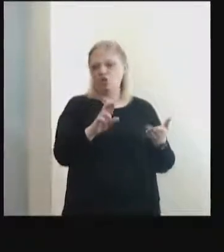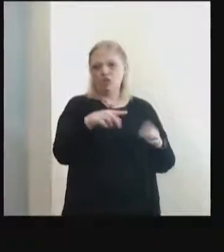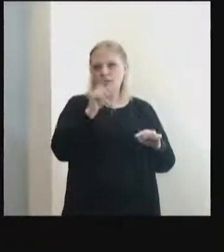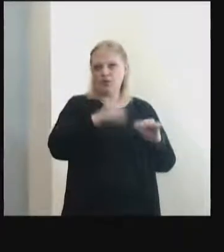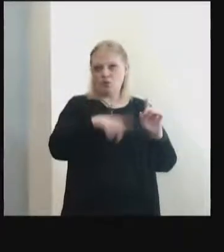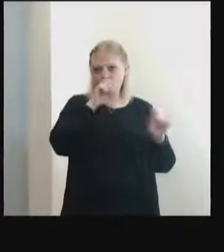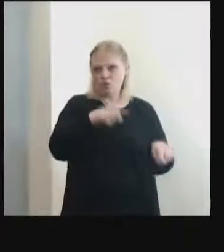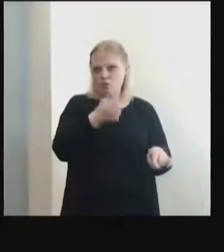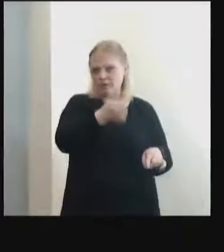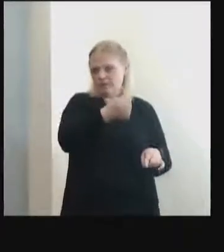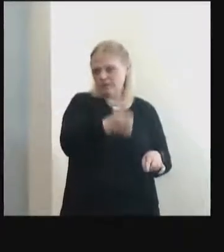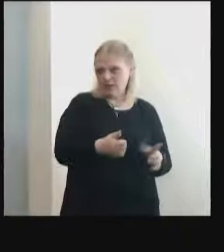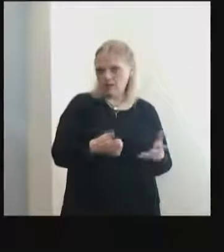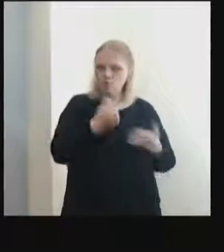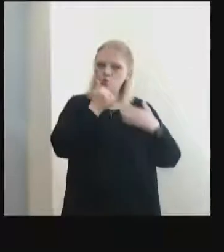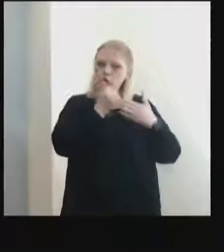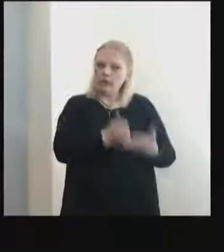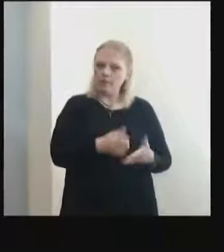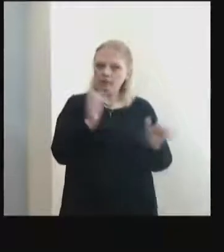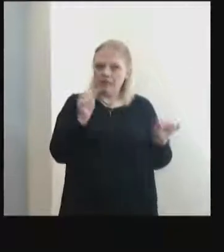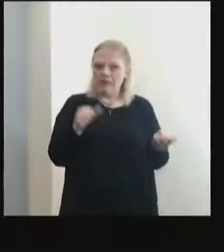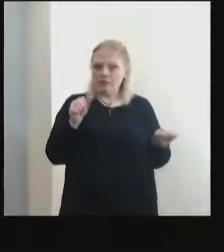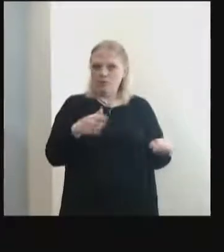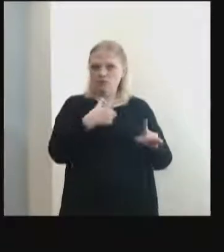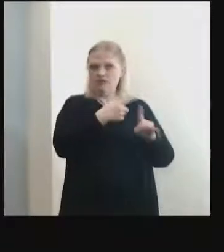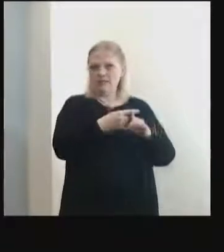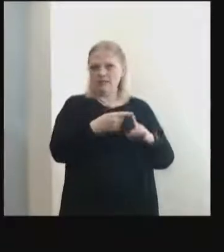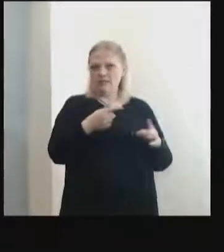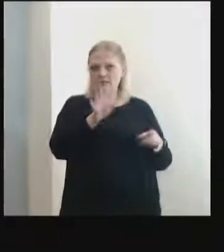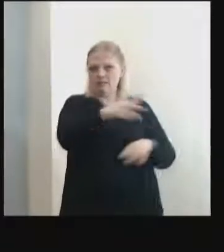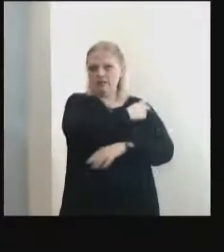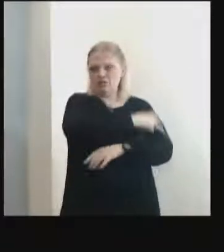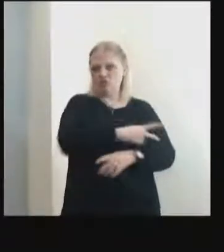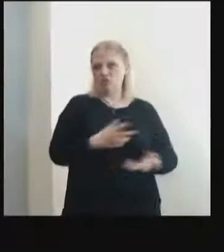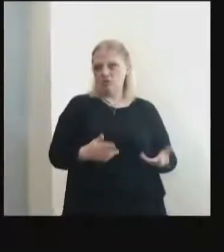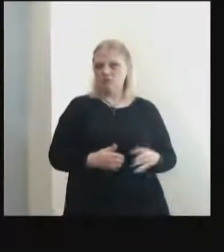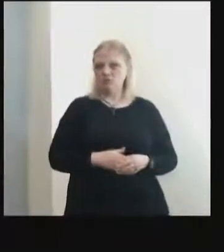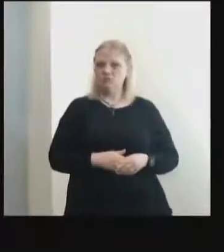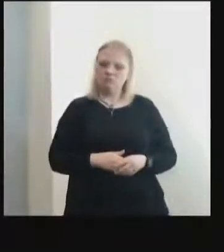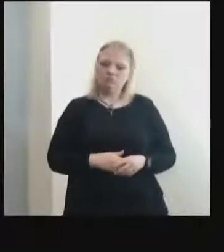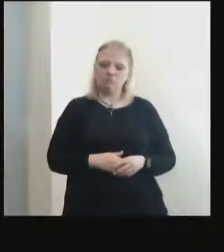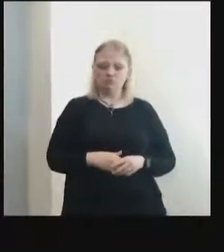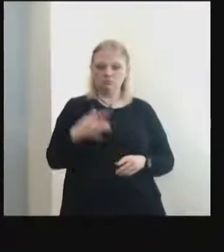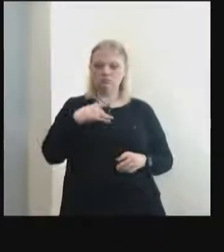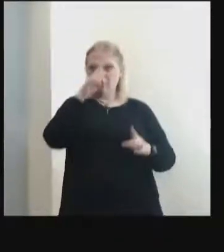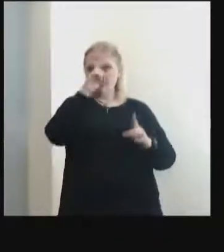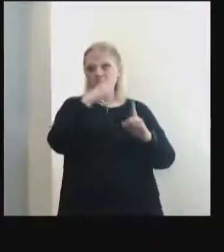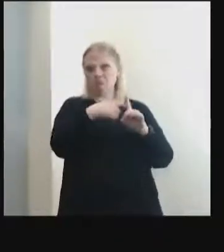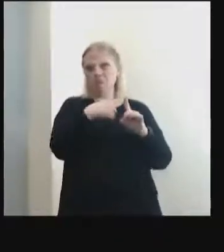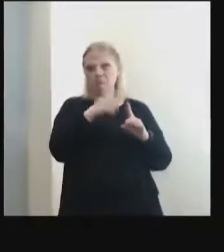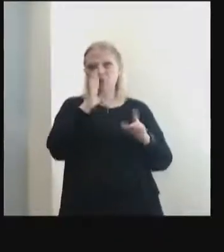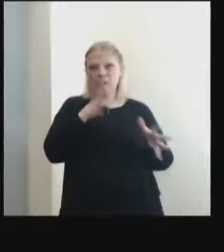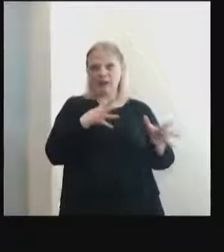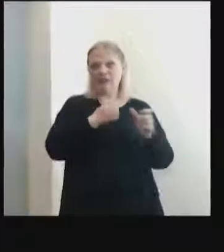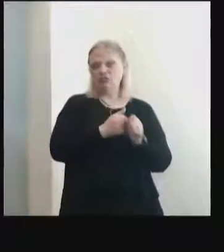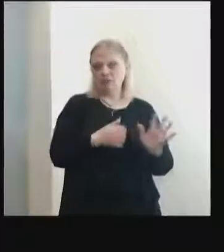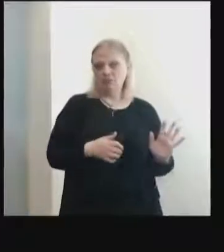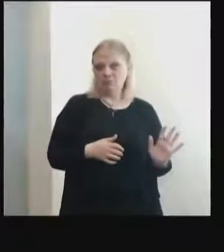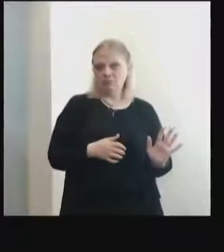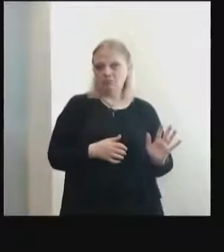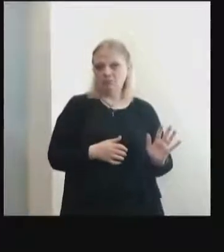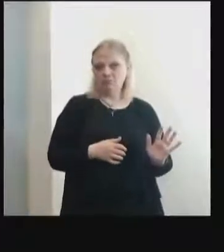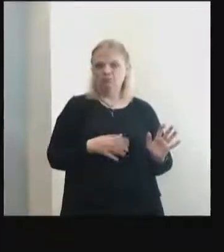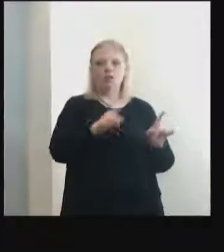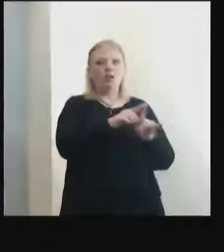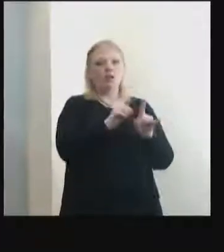order to help them be able to vaccinate their patients. So I feel optimistic that we will catch up. Also, we're going to be